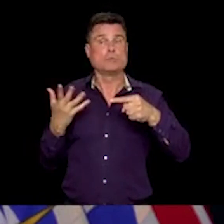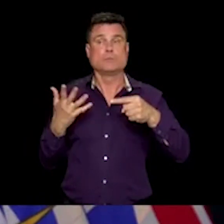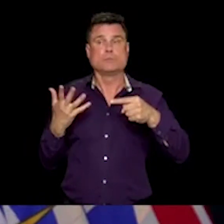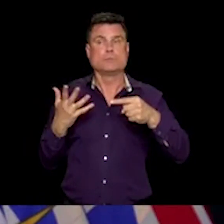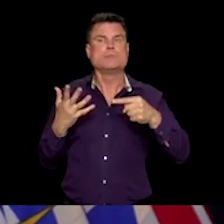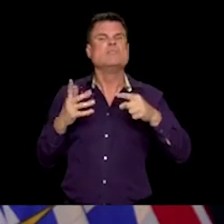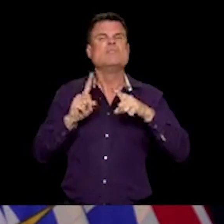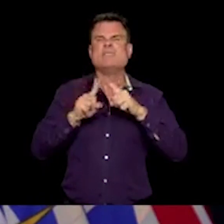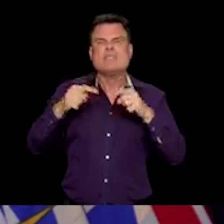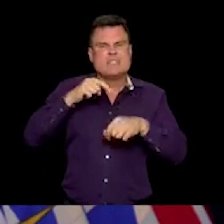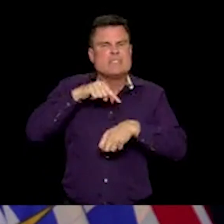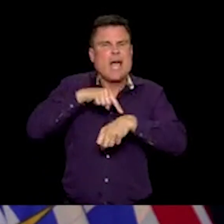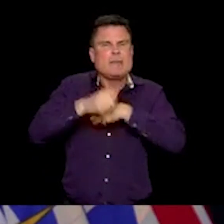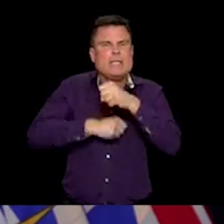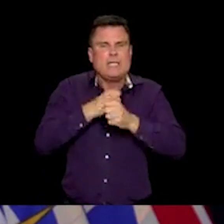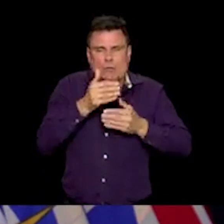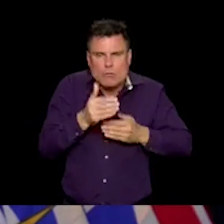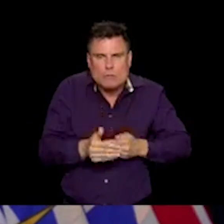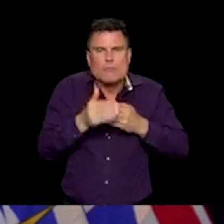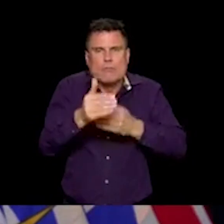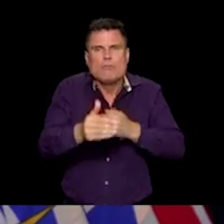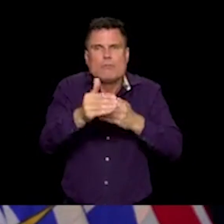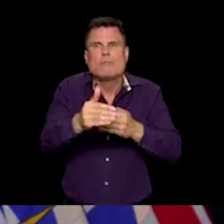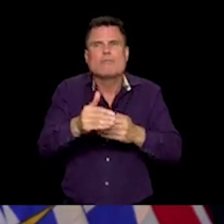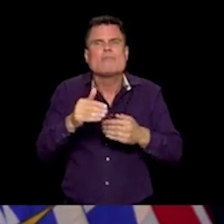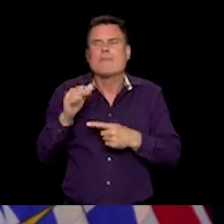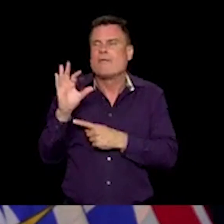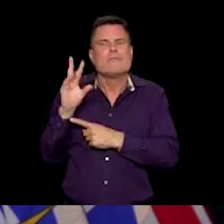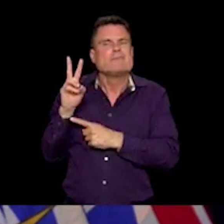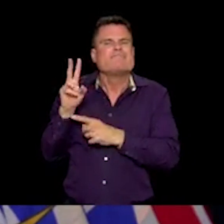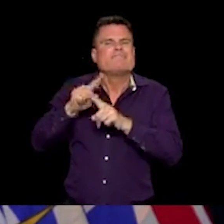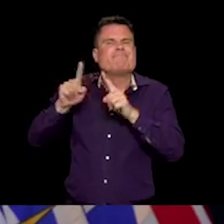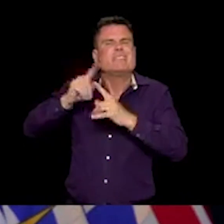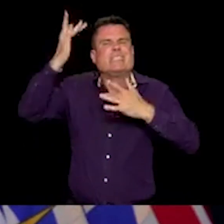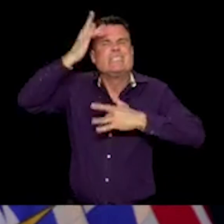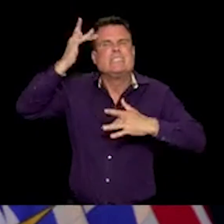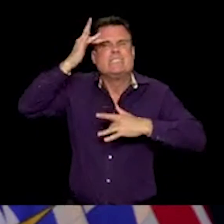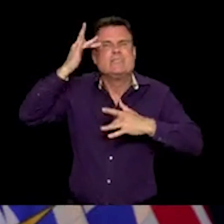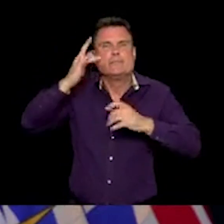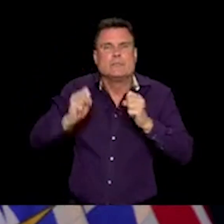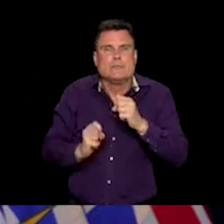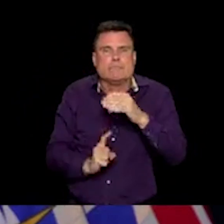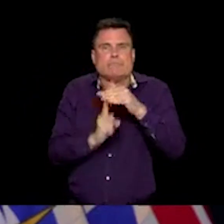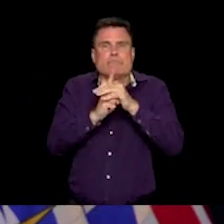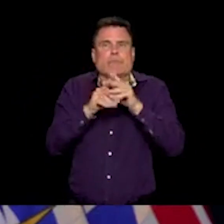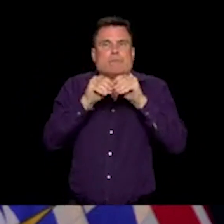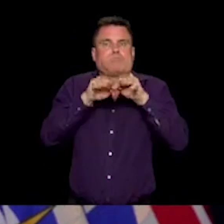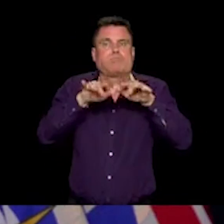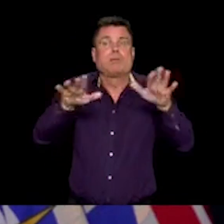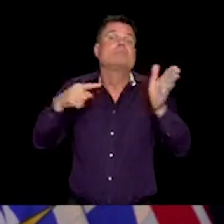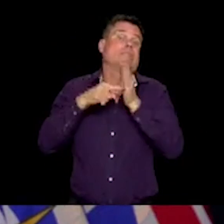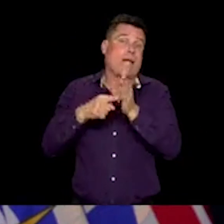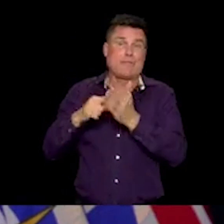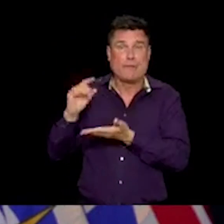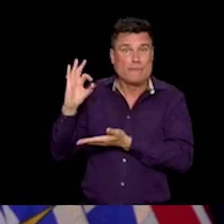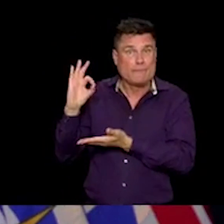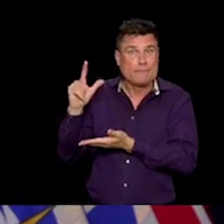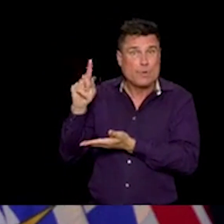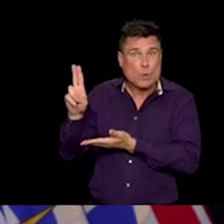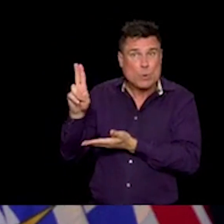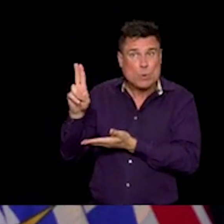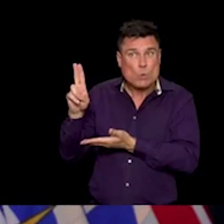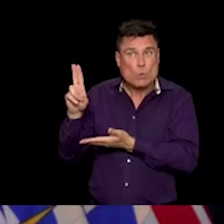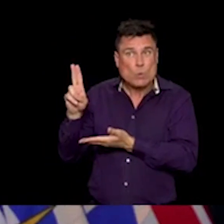We know that influenza fades away in March, usually, or sometimes April here in the Northern